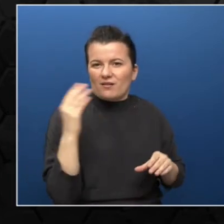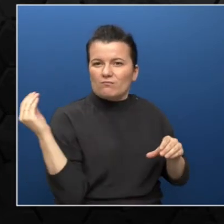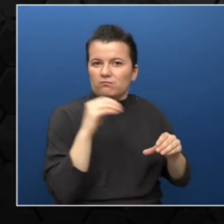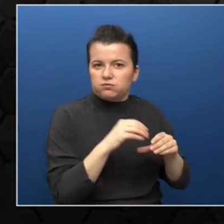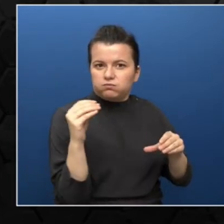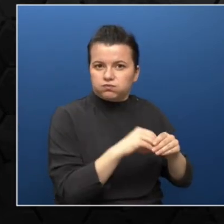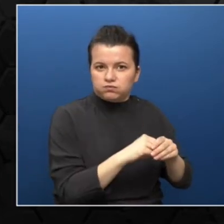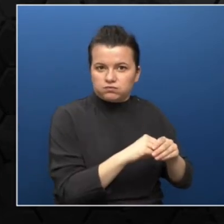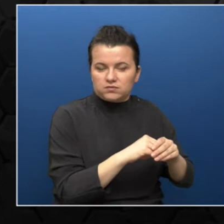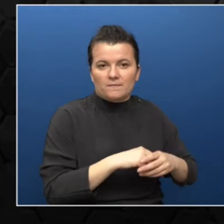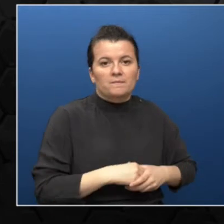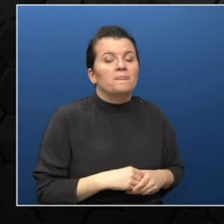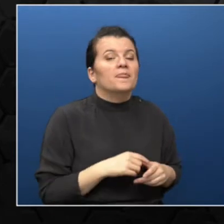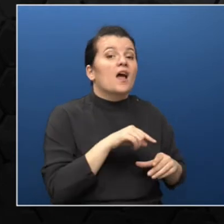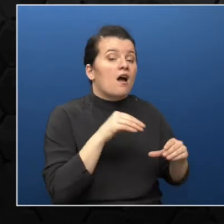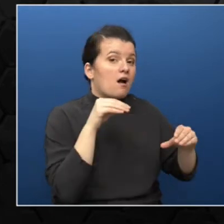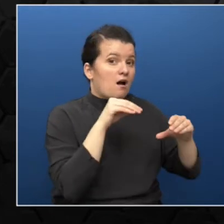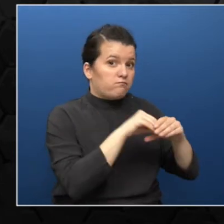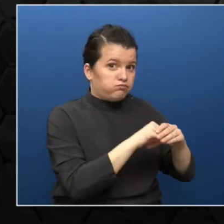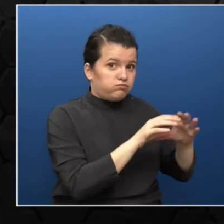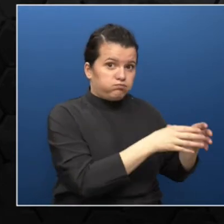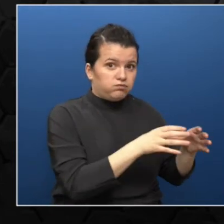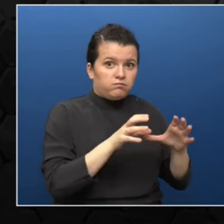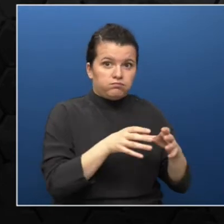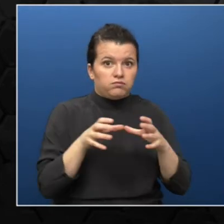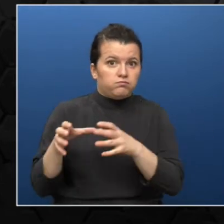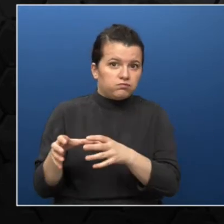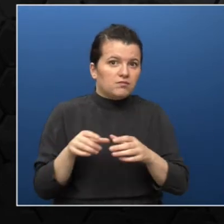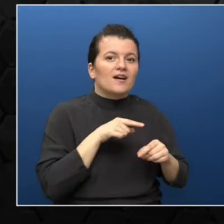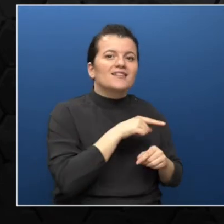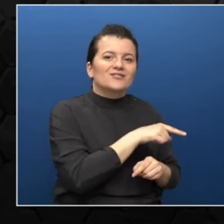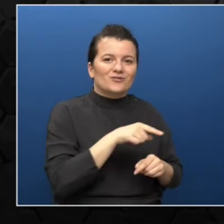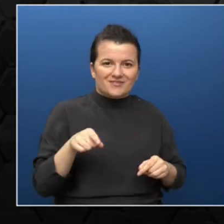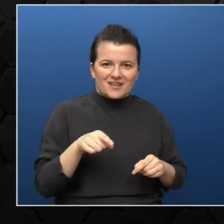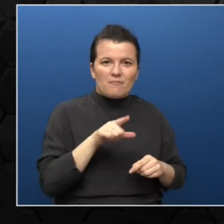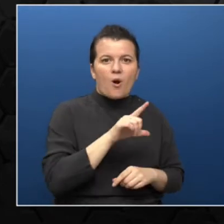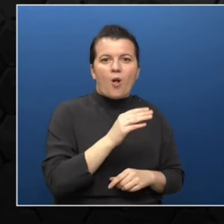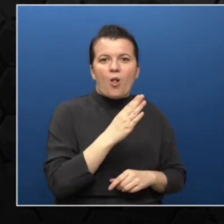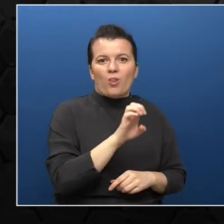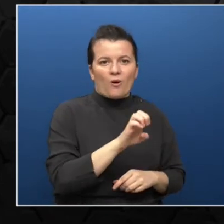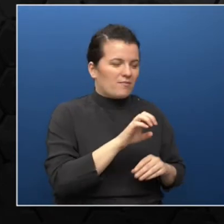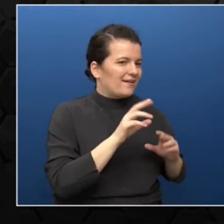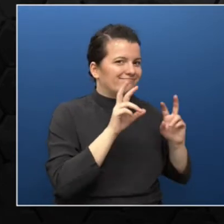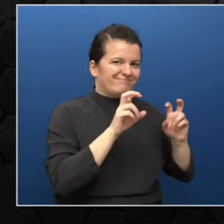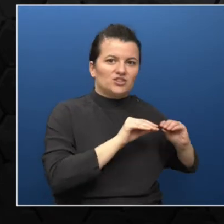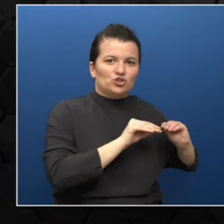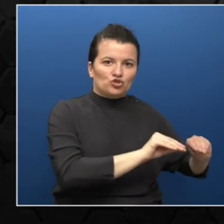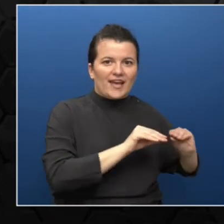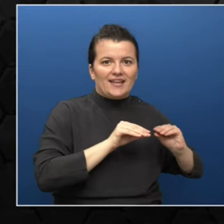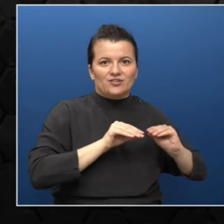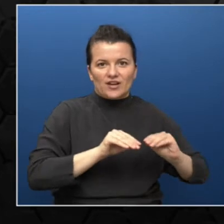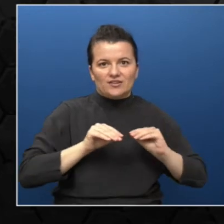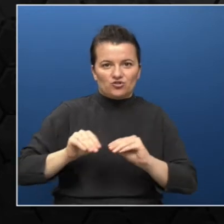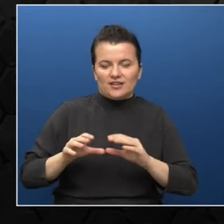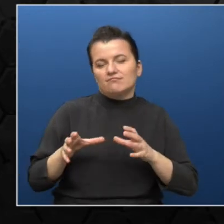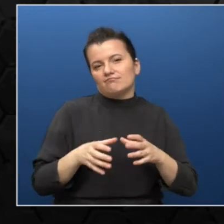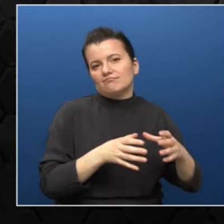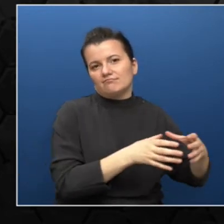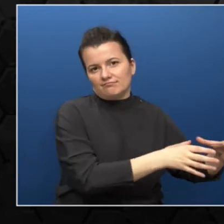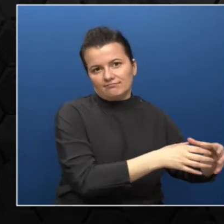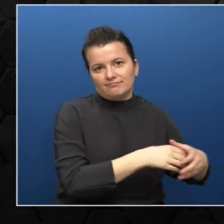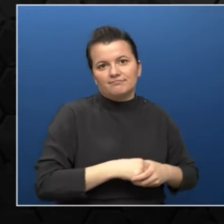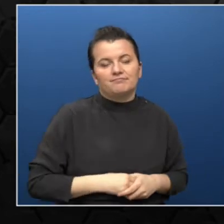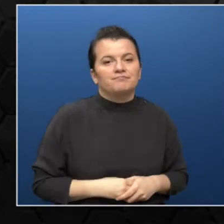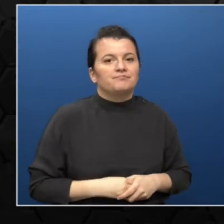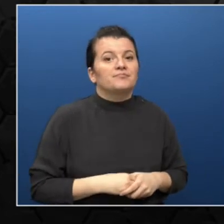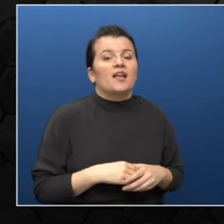will train a machine learning model for you. The last step is to improve iteratively your